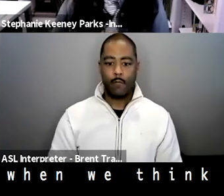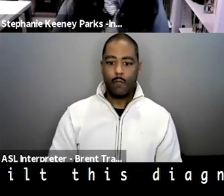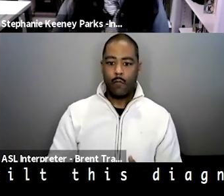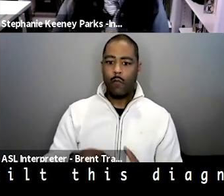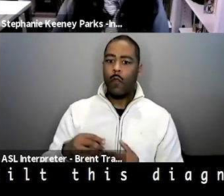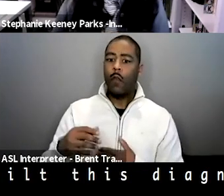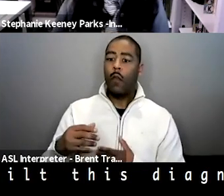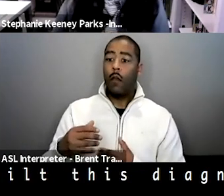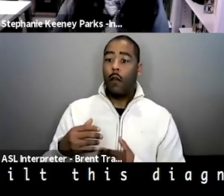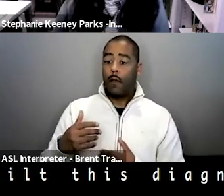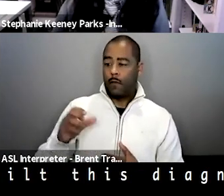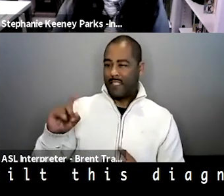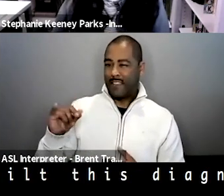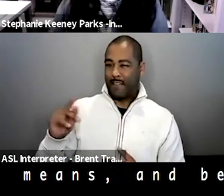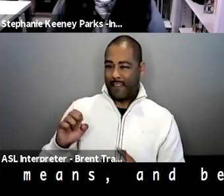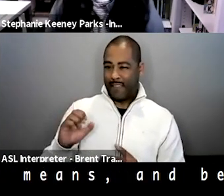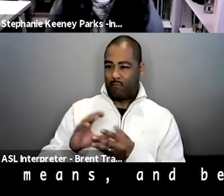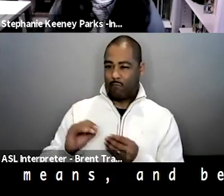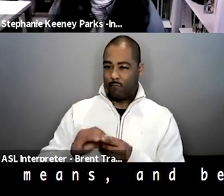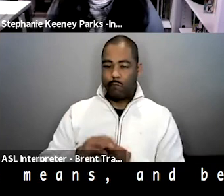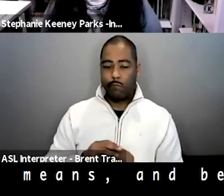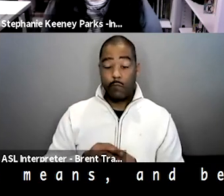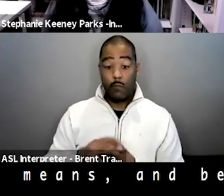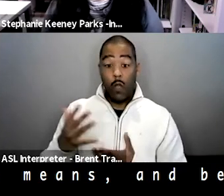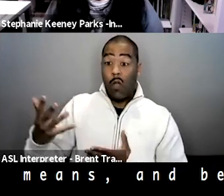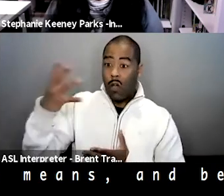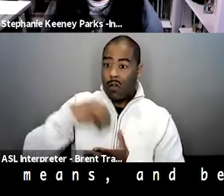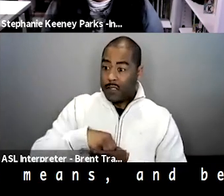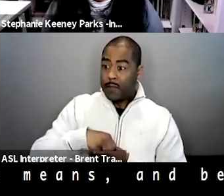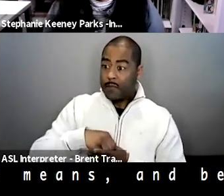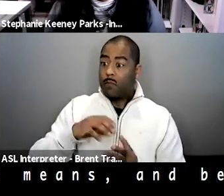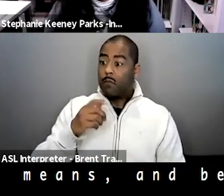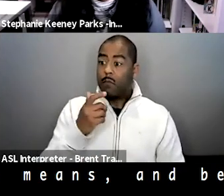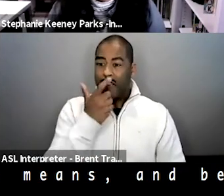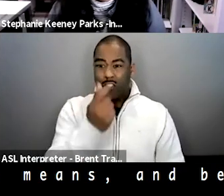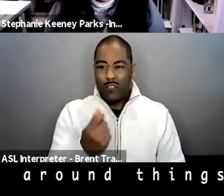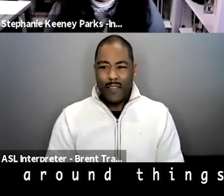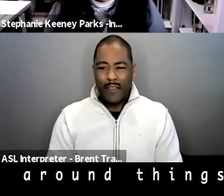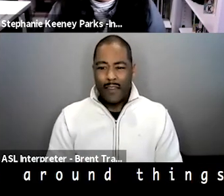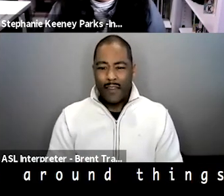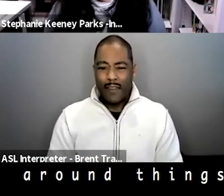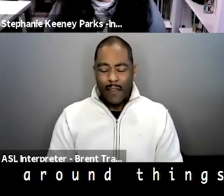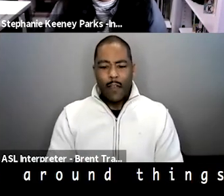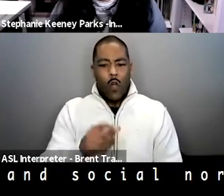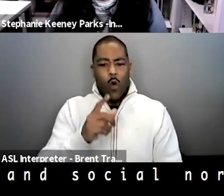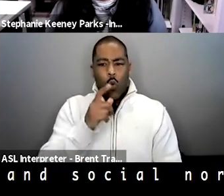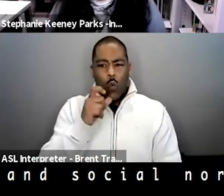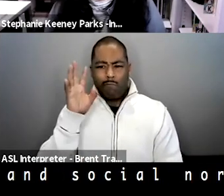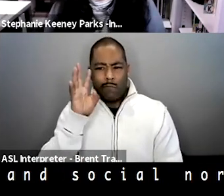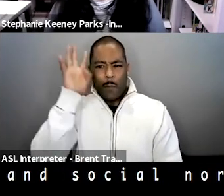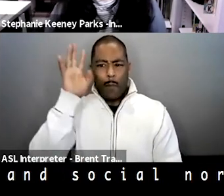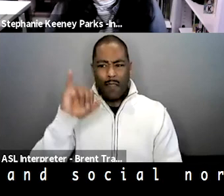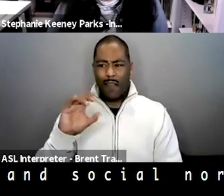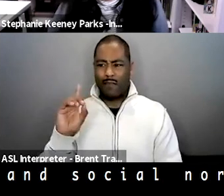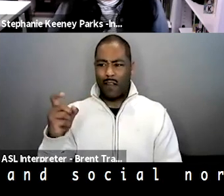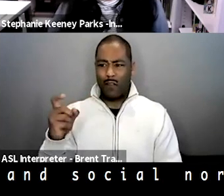interesting. And one of the things that we don't kind of consider when we think about autism is who kind of built this diagnosis and what that means.